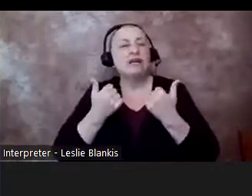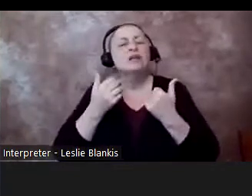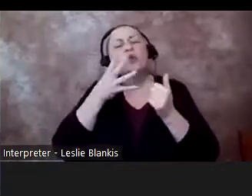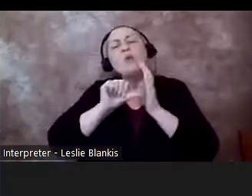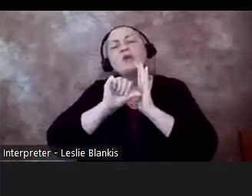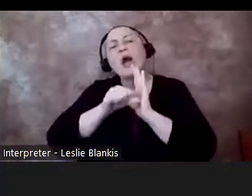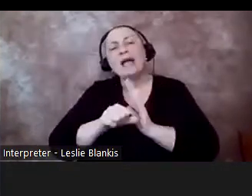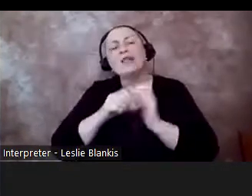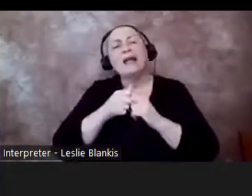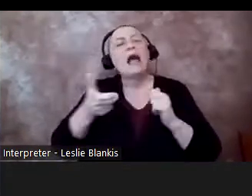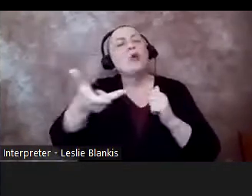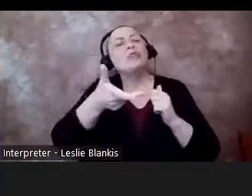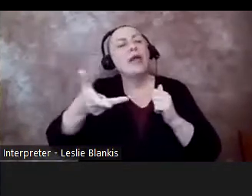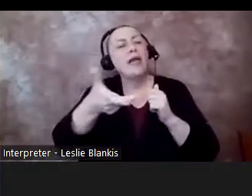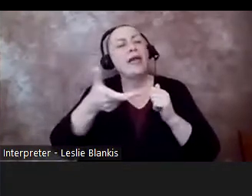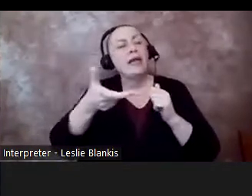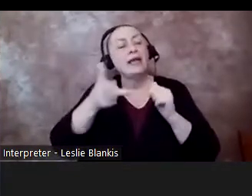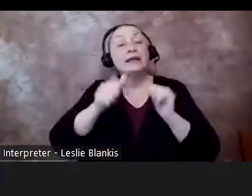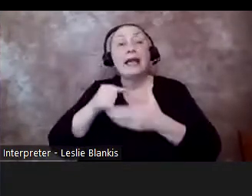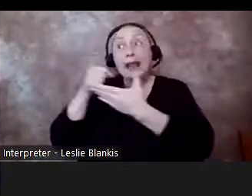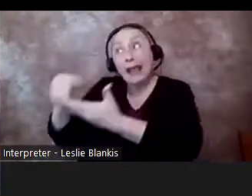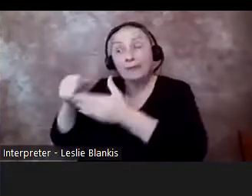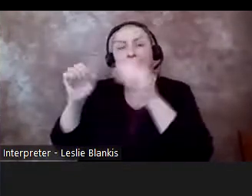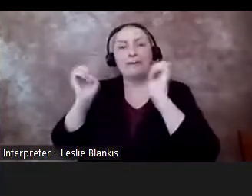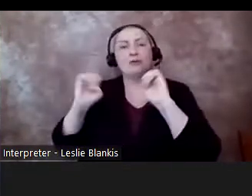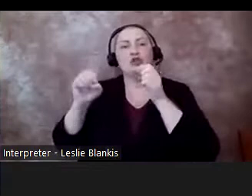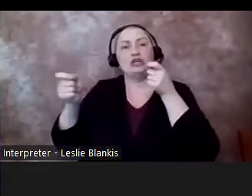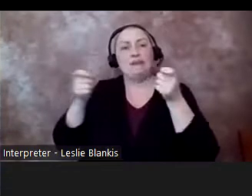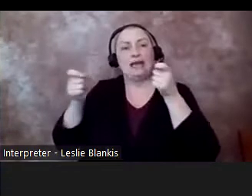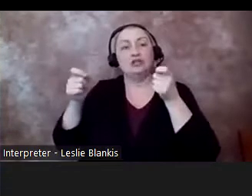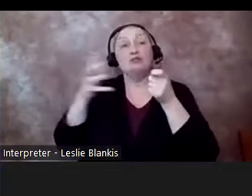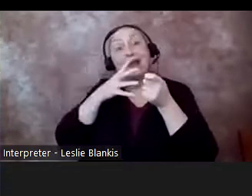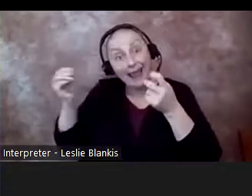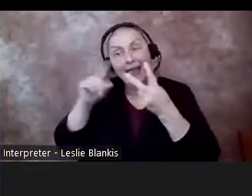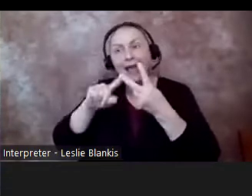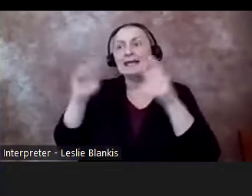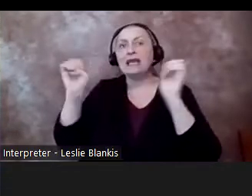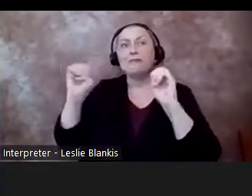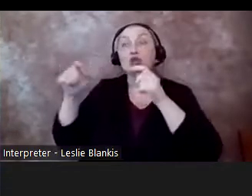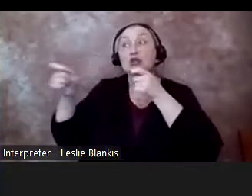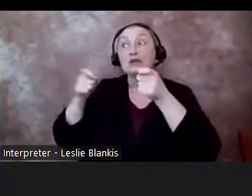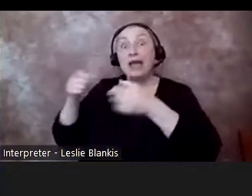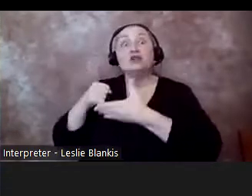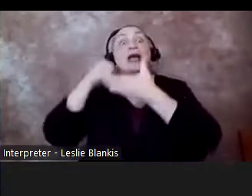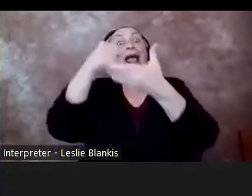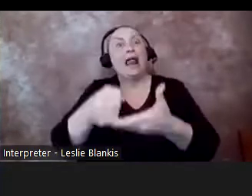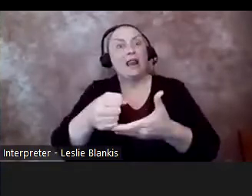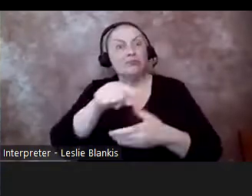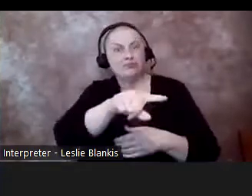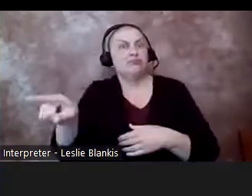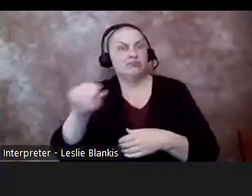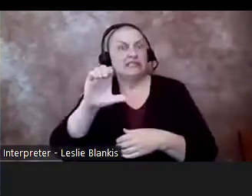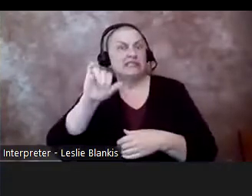they're able to help emergency management, as well as emergency management help Centers for Independent